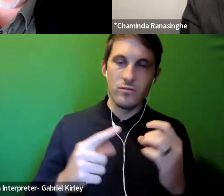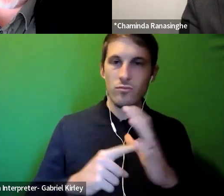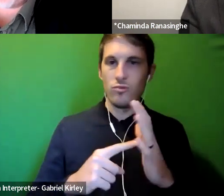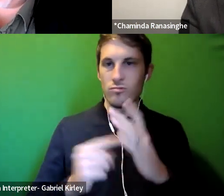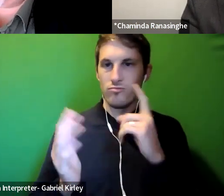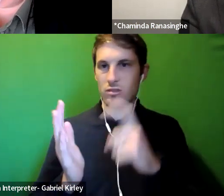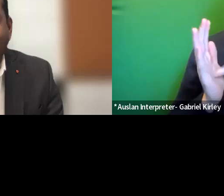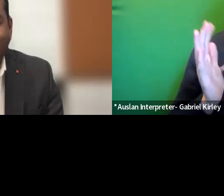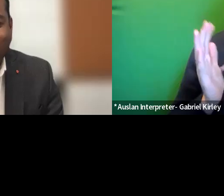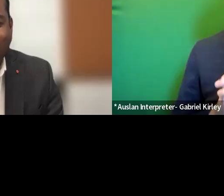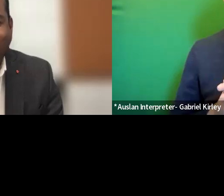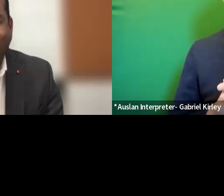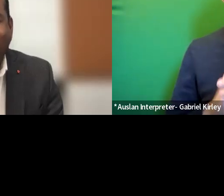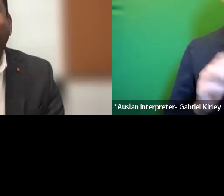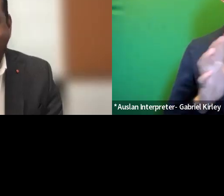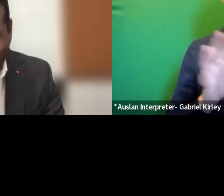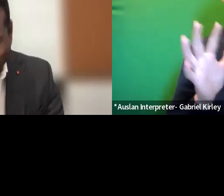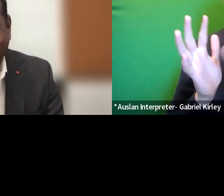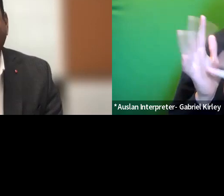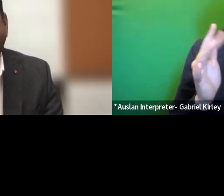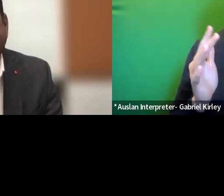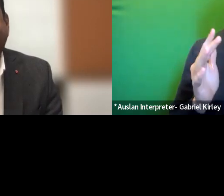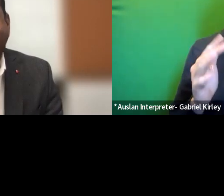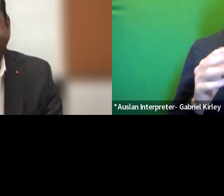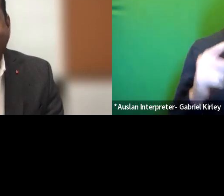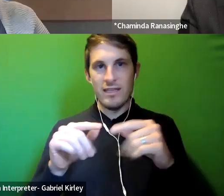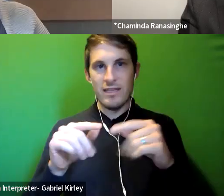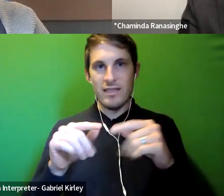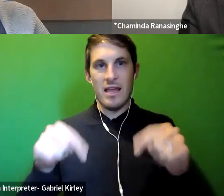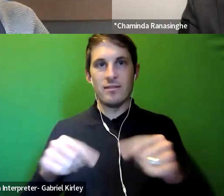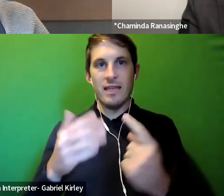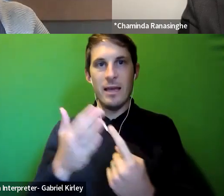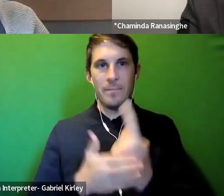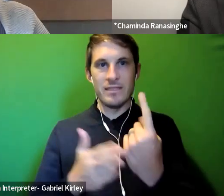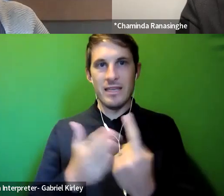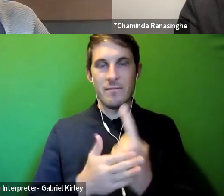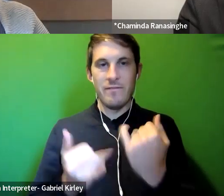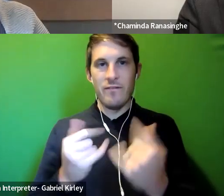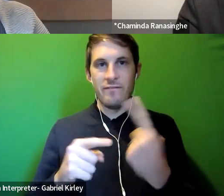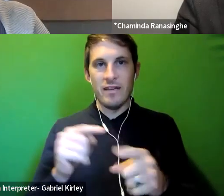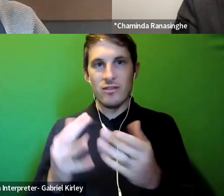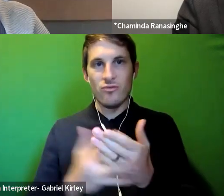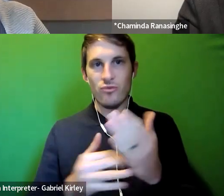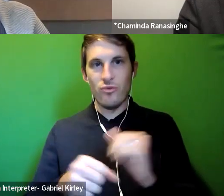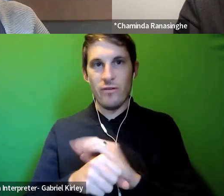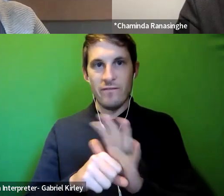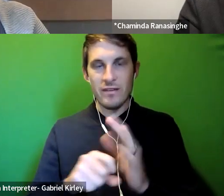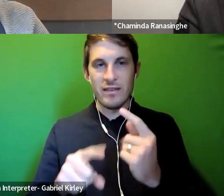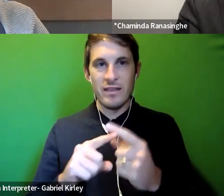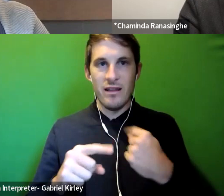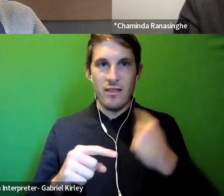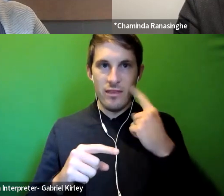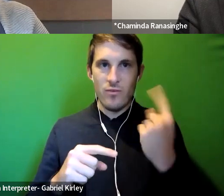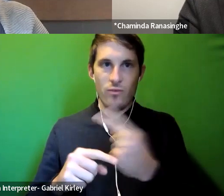next? The future is now. We're in it. It's happening. It happened very fast in COVID. And I think we're all